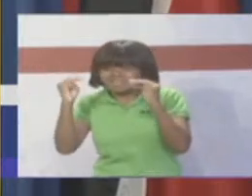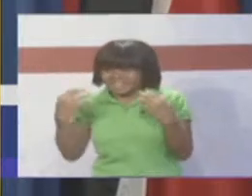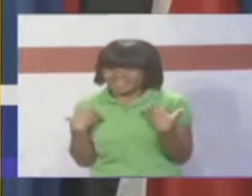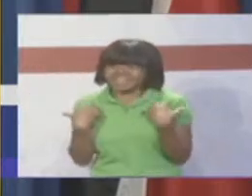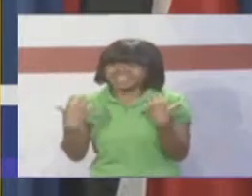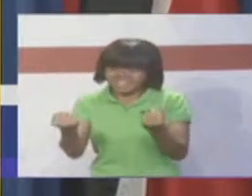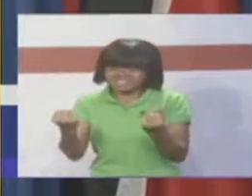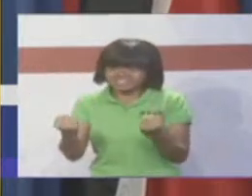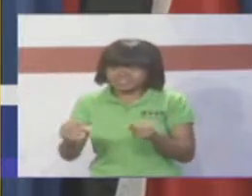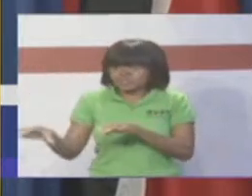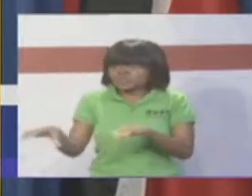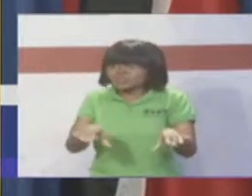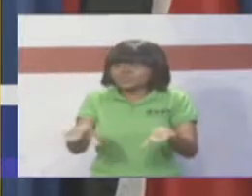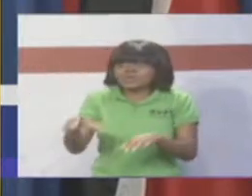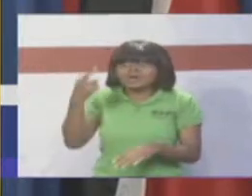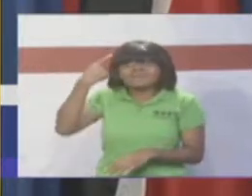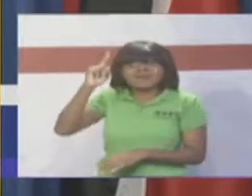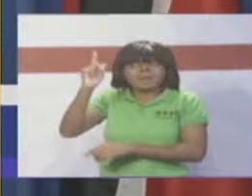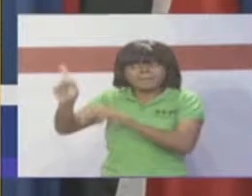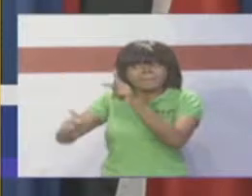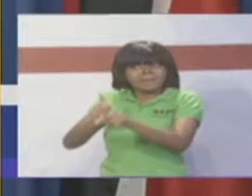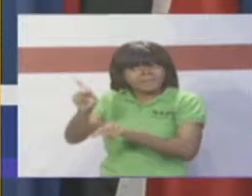Not for the salary that comes with the job.